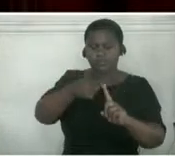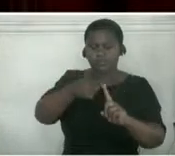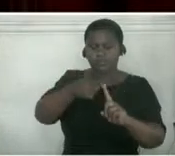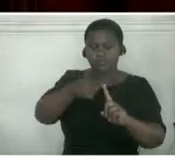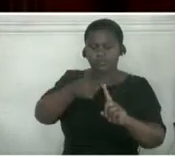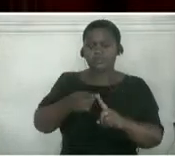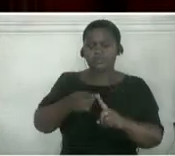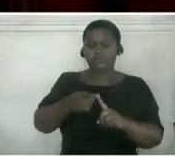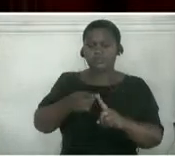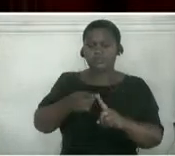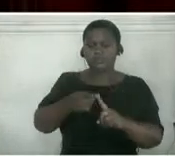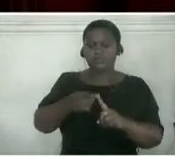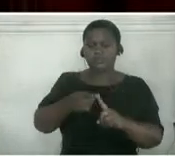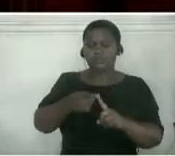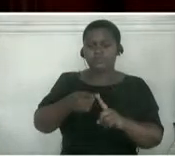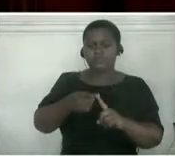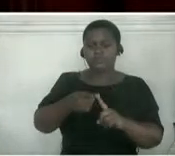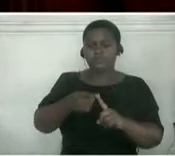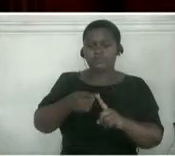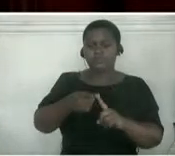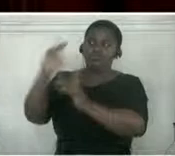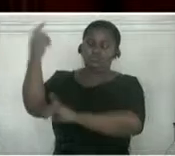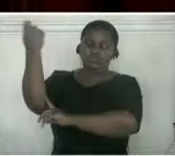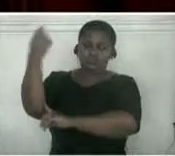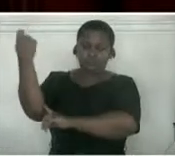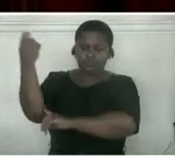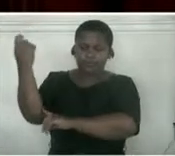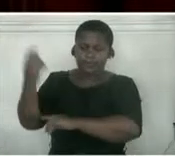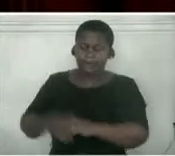urban areas and rural areas.